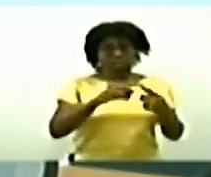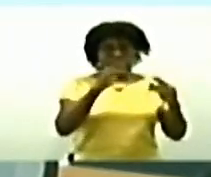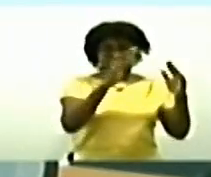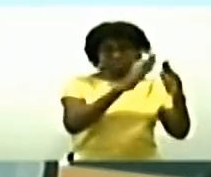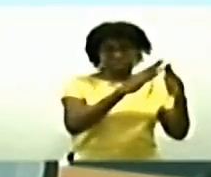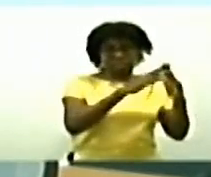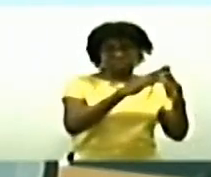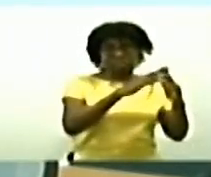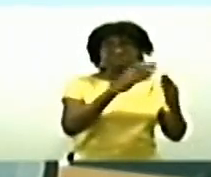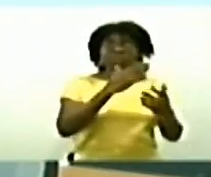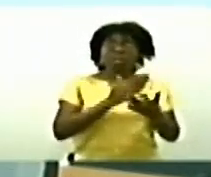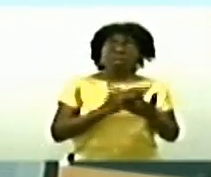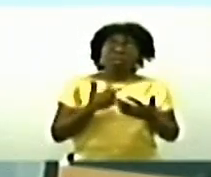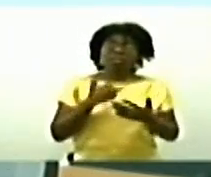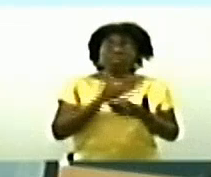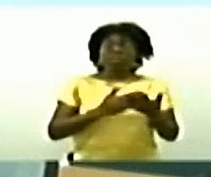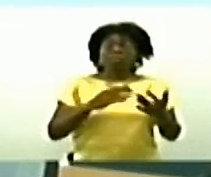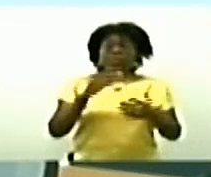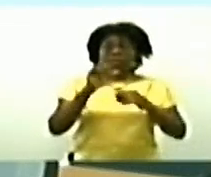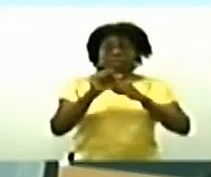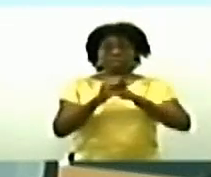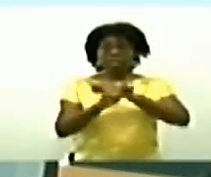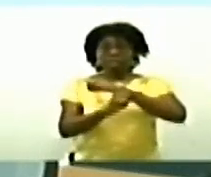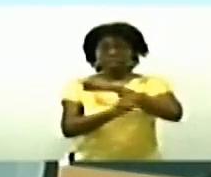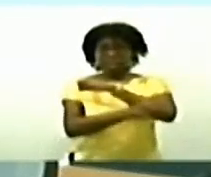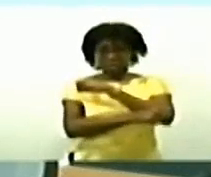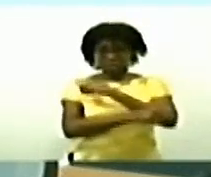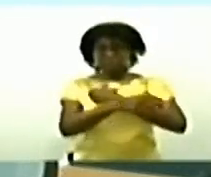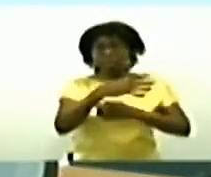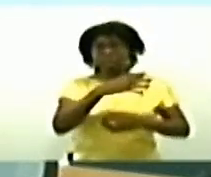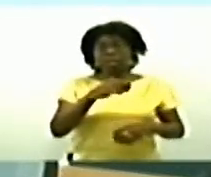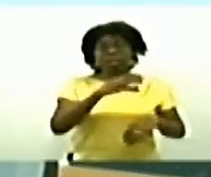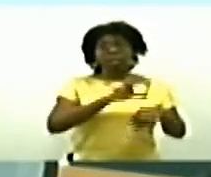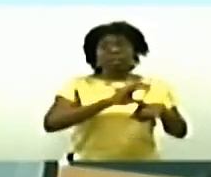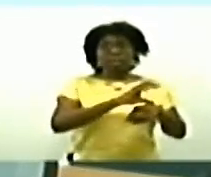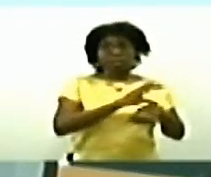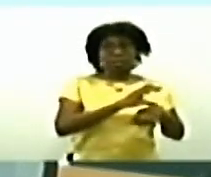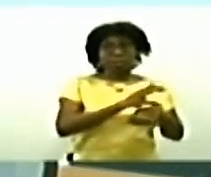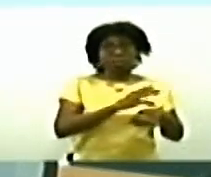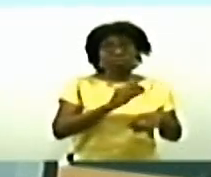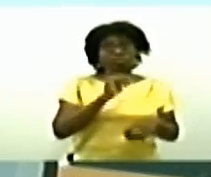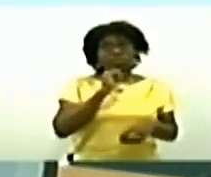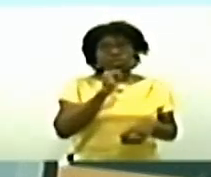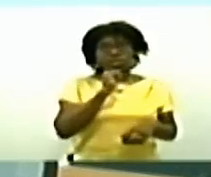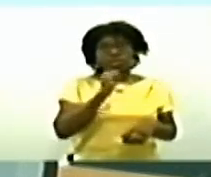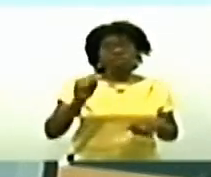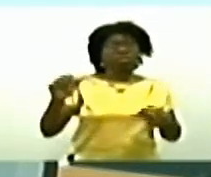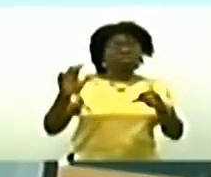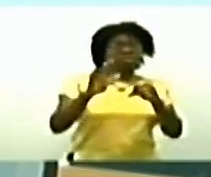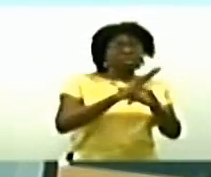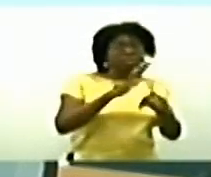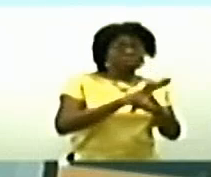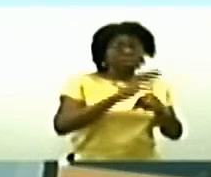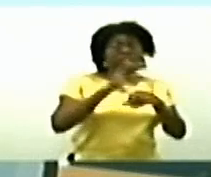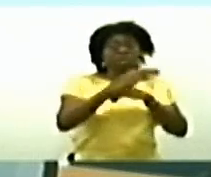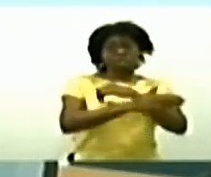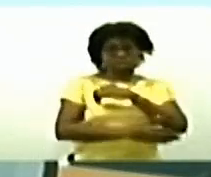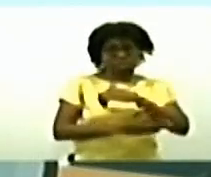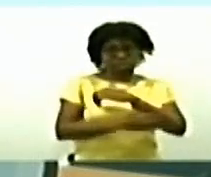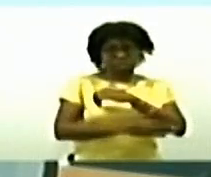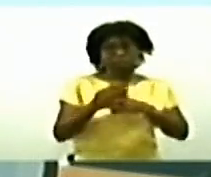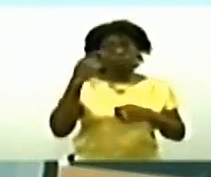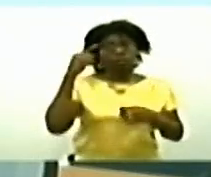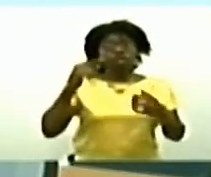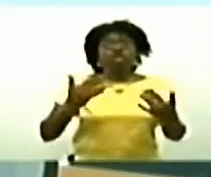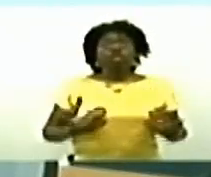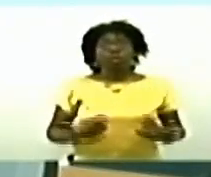St. Andrews and Carriacou and Petit Martinique. Not the entire country will have wardens at this point in time, but it's a